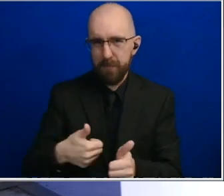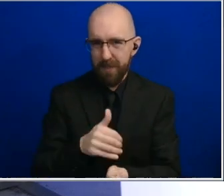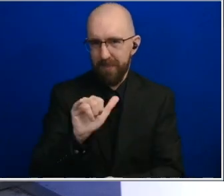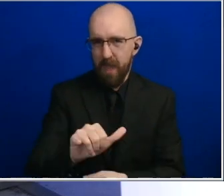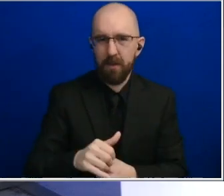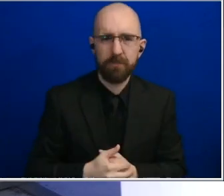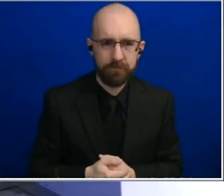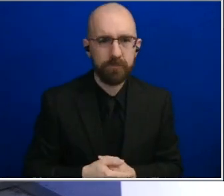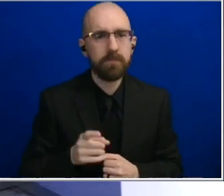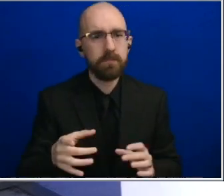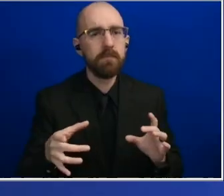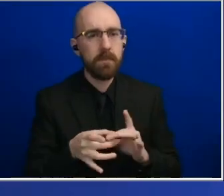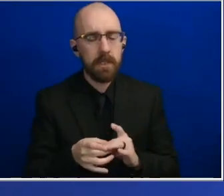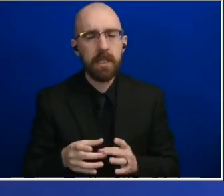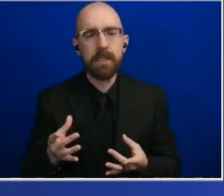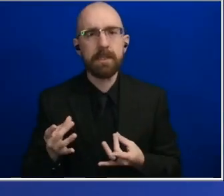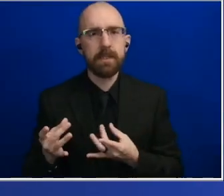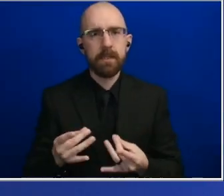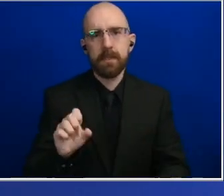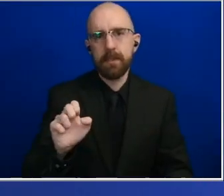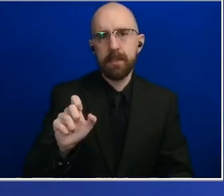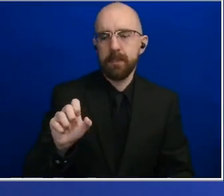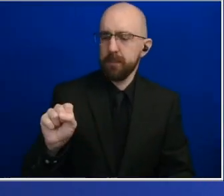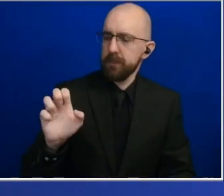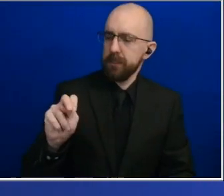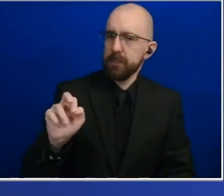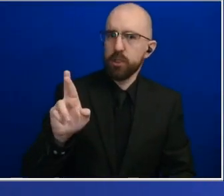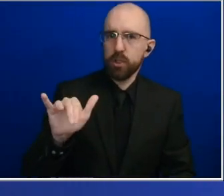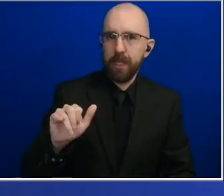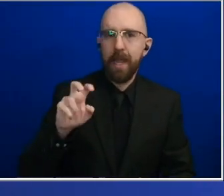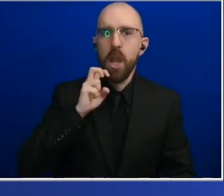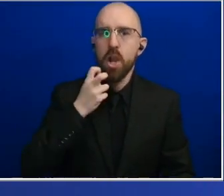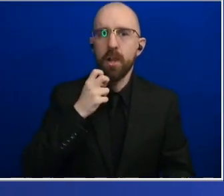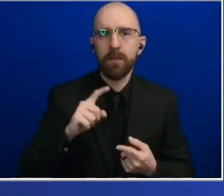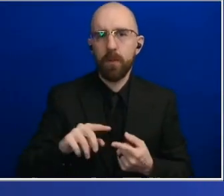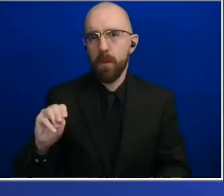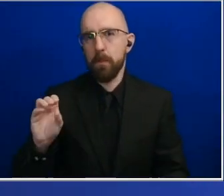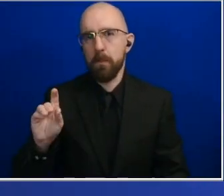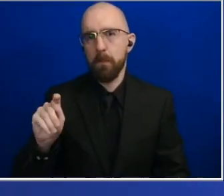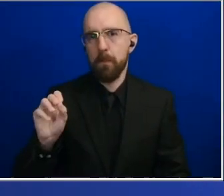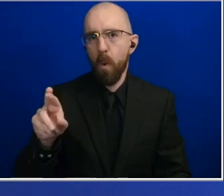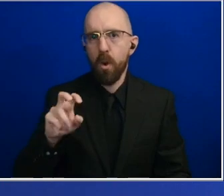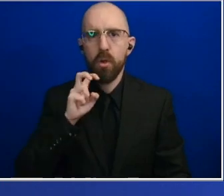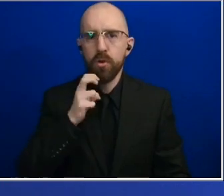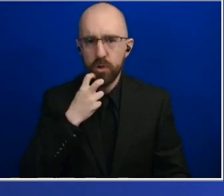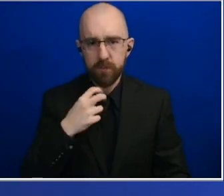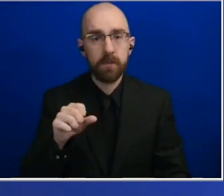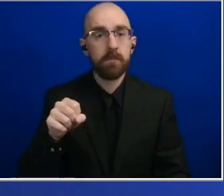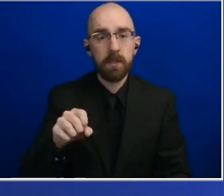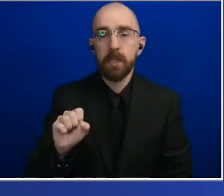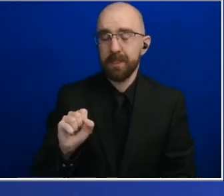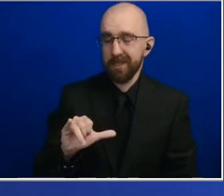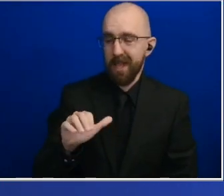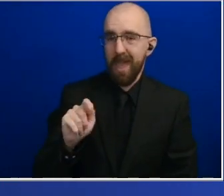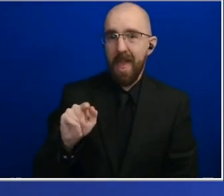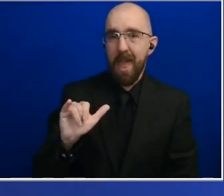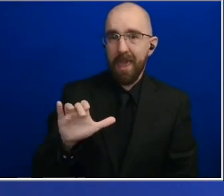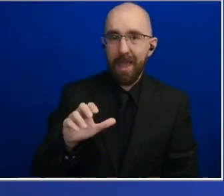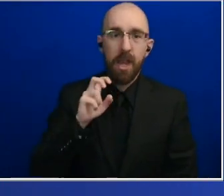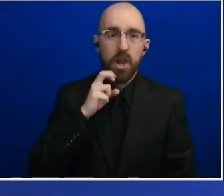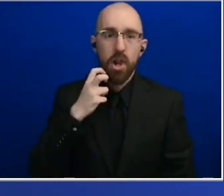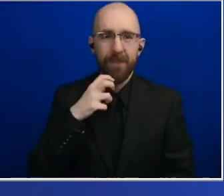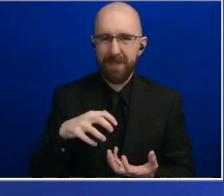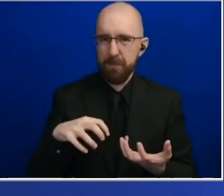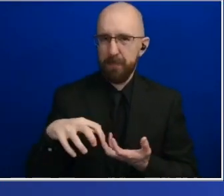nerves? Yes. So which sounds a little bit off, but what it is we know the sciatic nerve at that level is mixed. And it's almost,